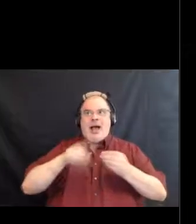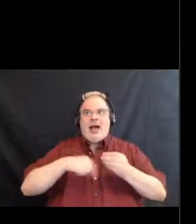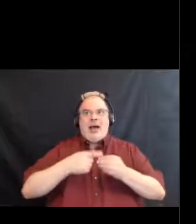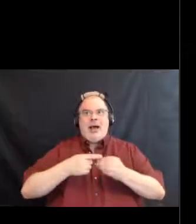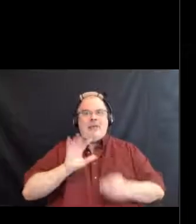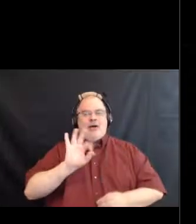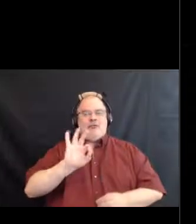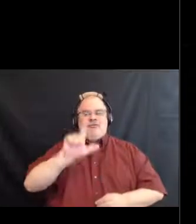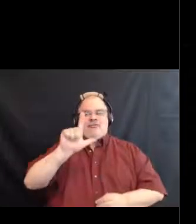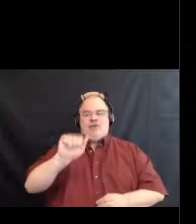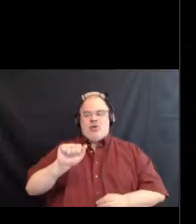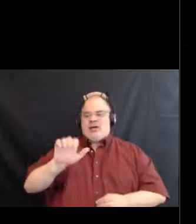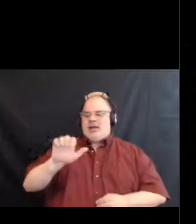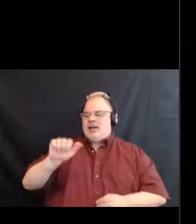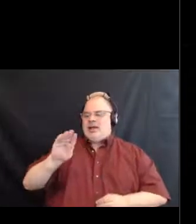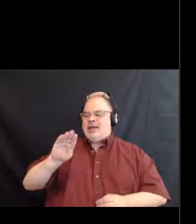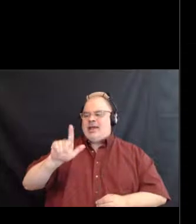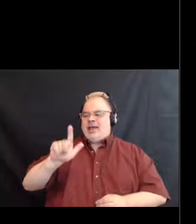Able United.